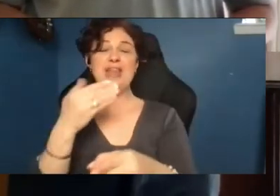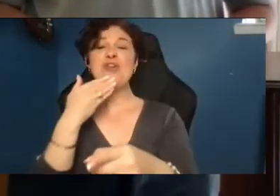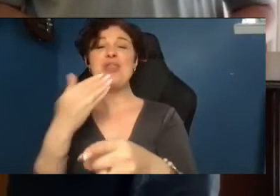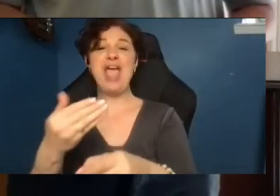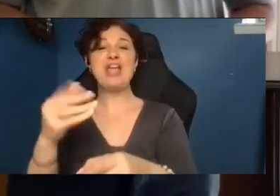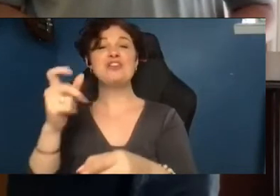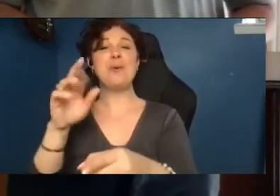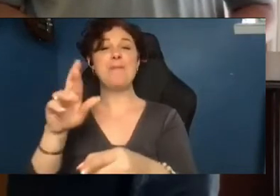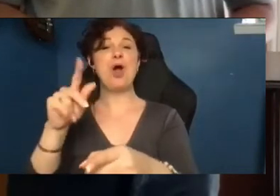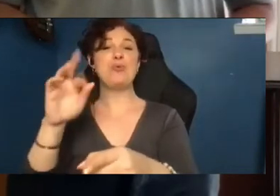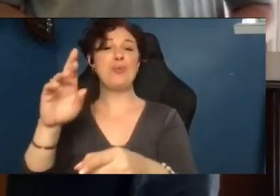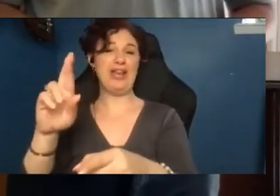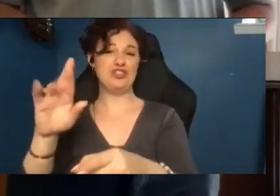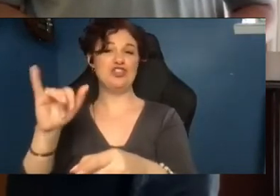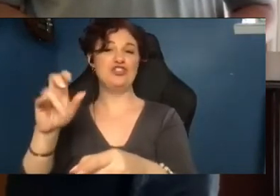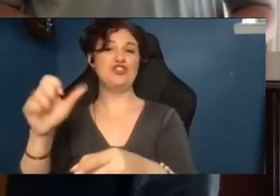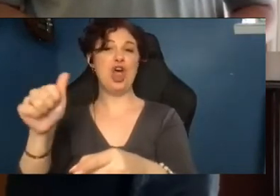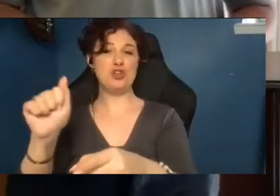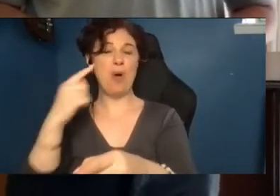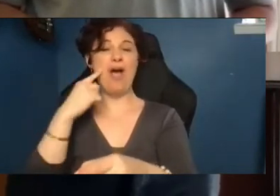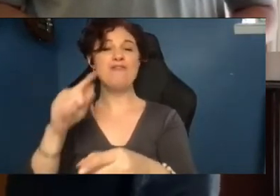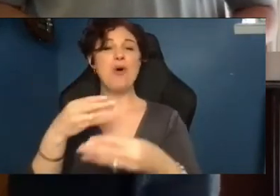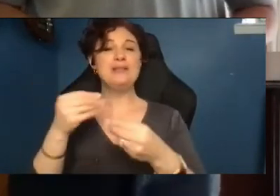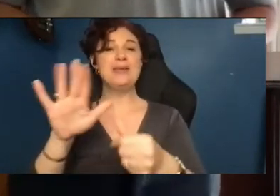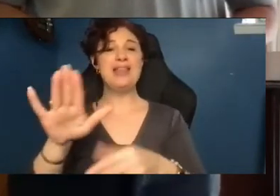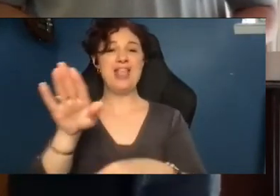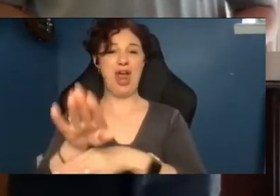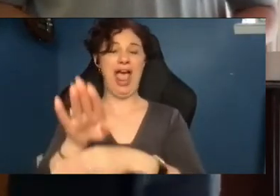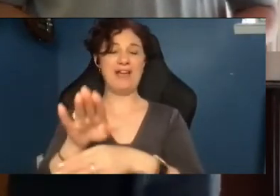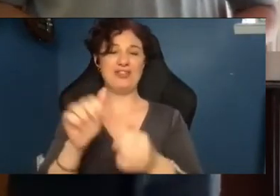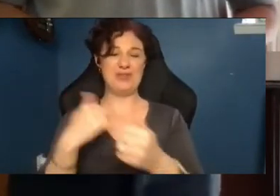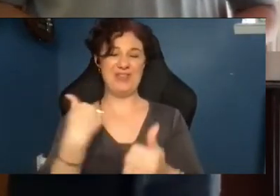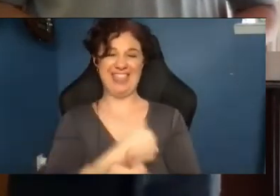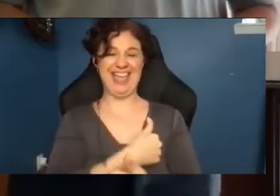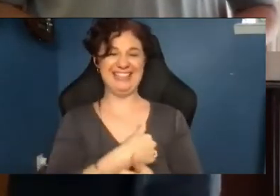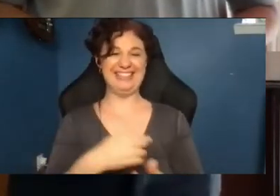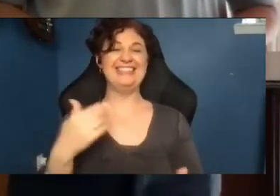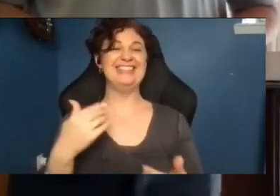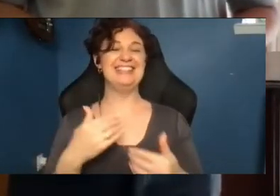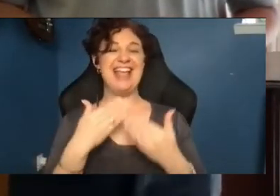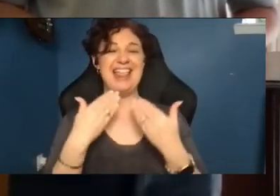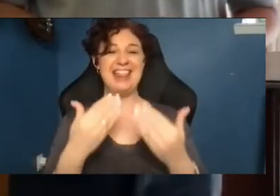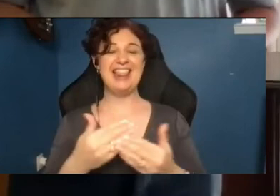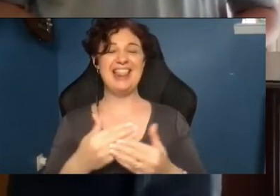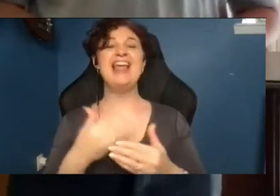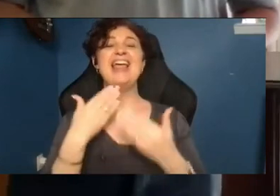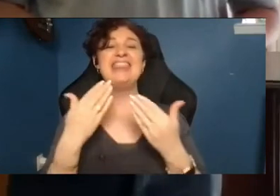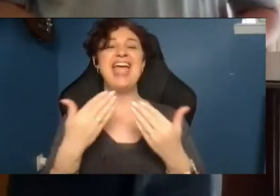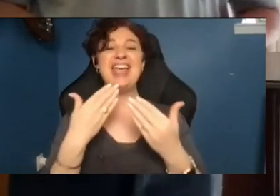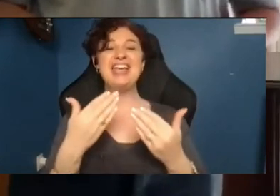thank you to Park Ranger Joshua for spending their afternoon with us.